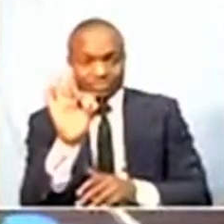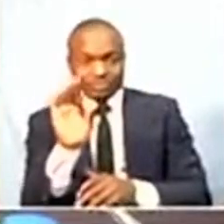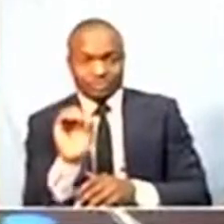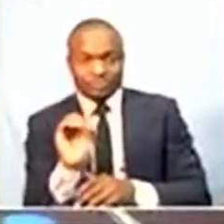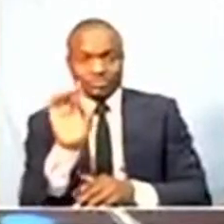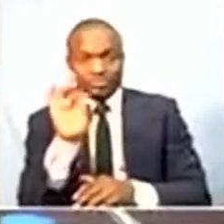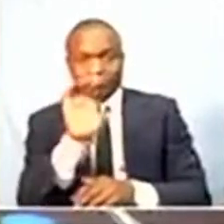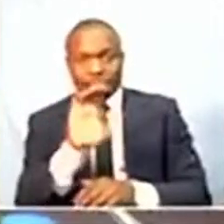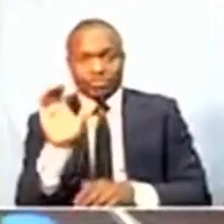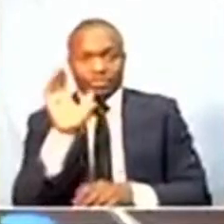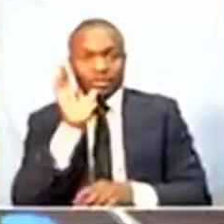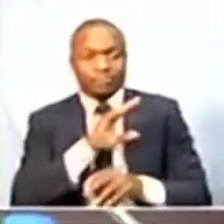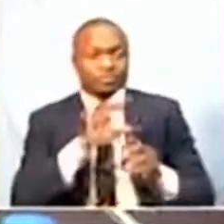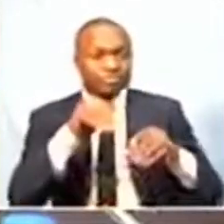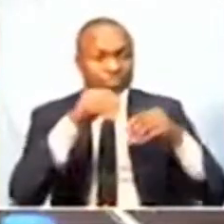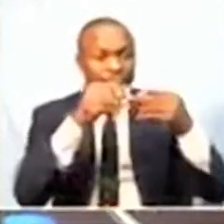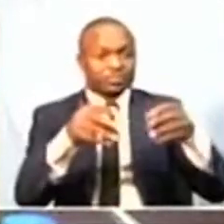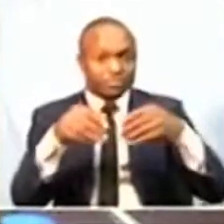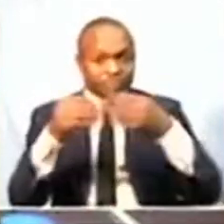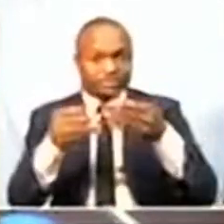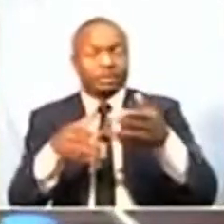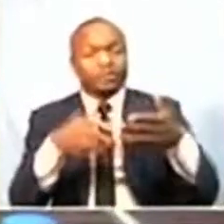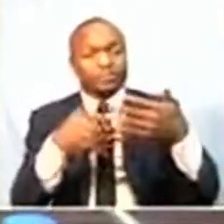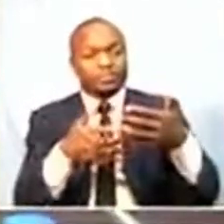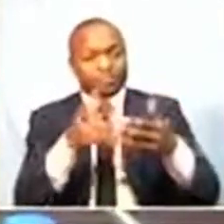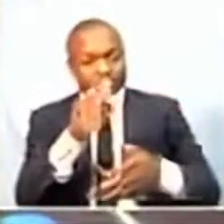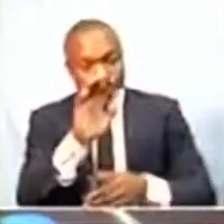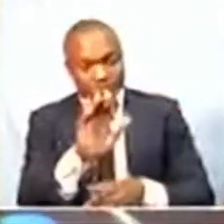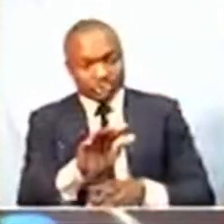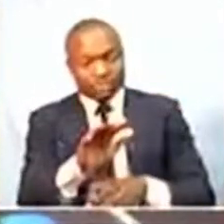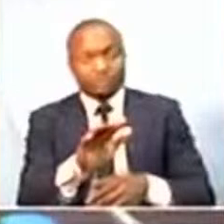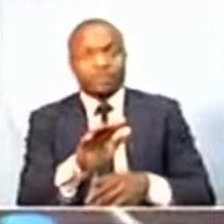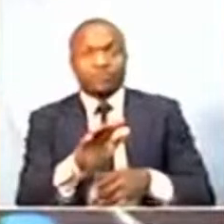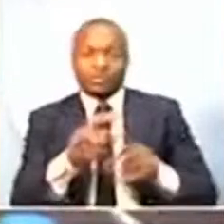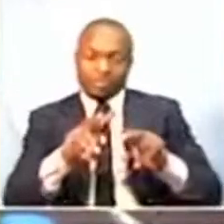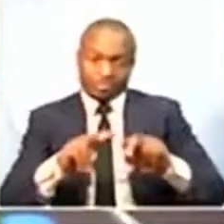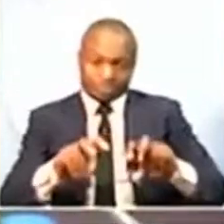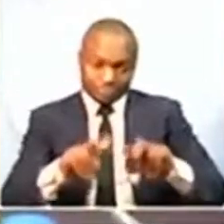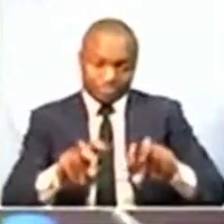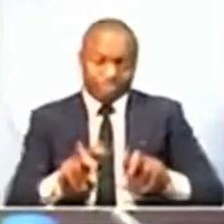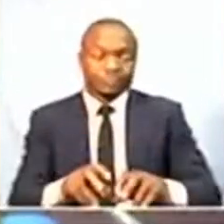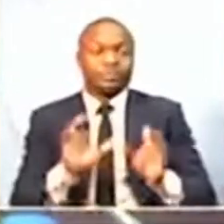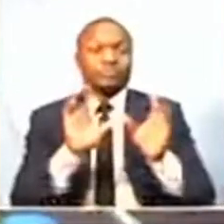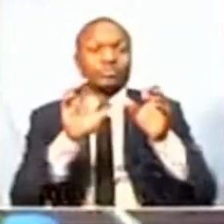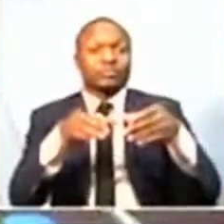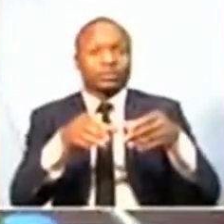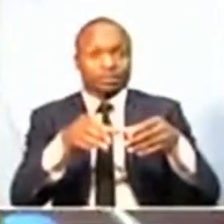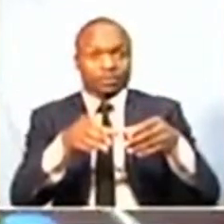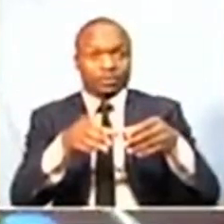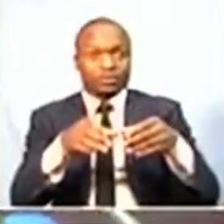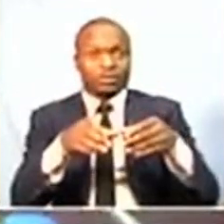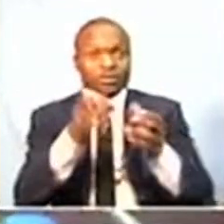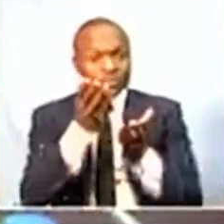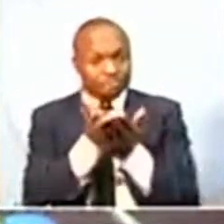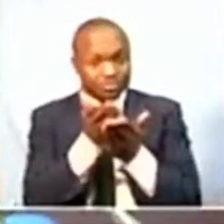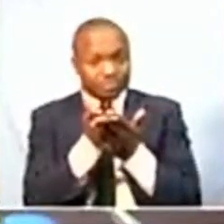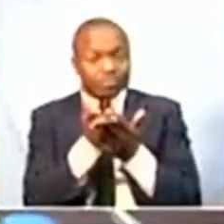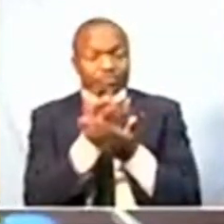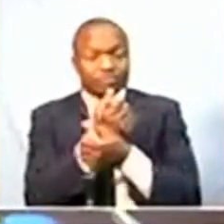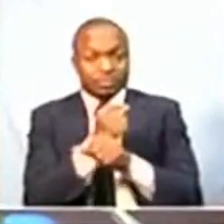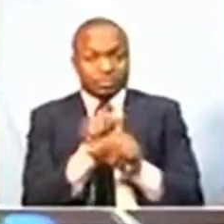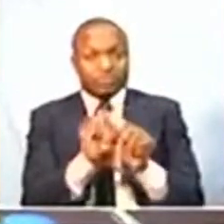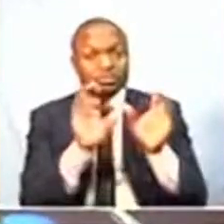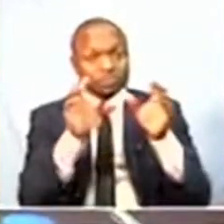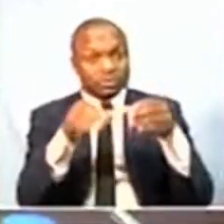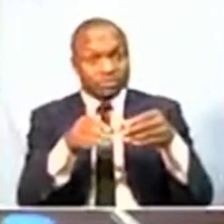2.19800 have since been disbursed, and documentation is available for verification. Council is remedial measure, Chair, taken.